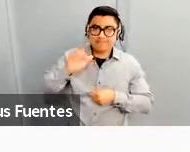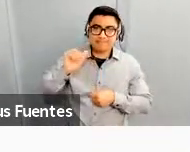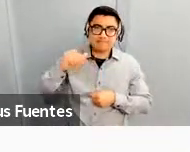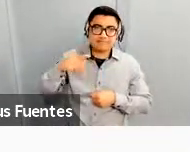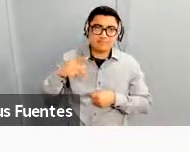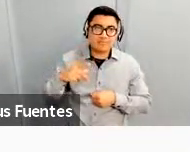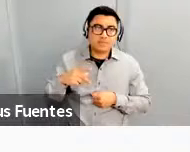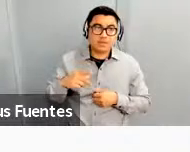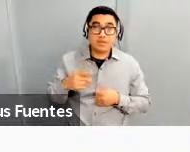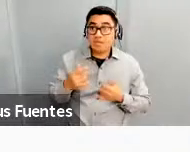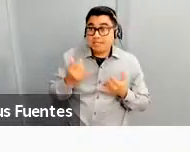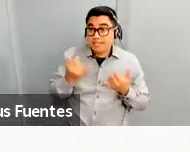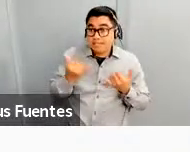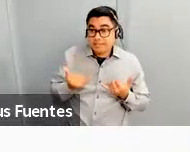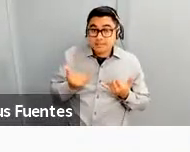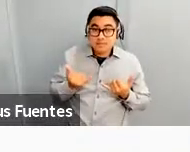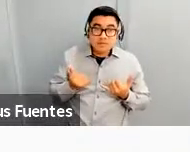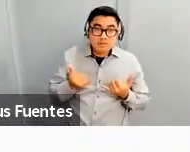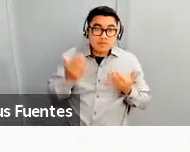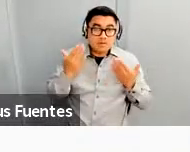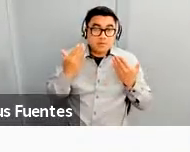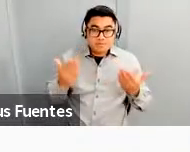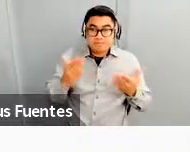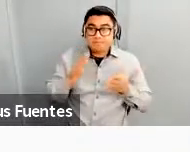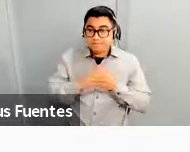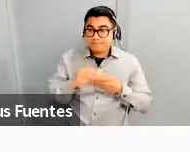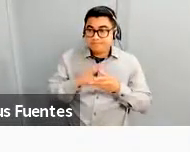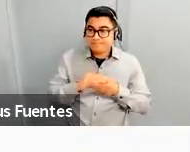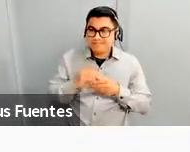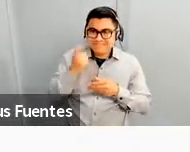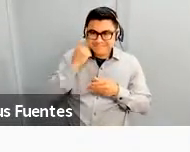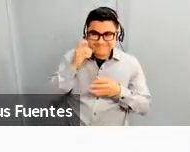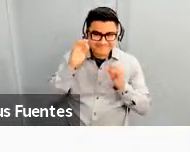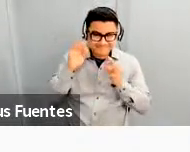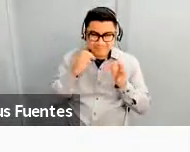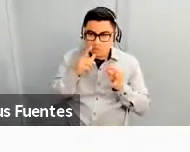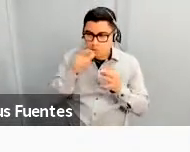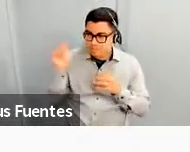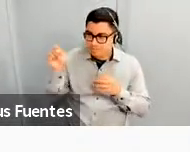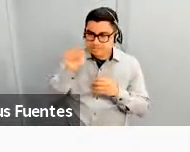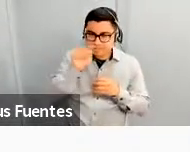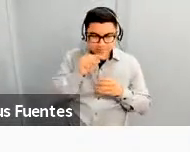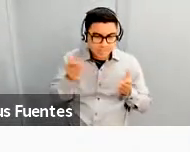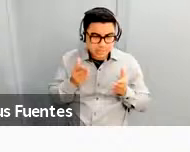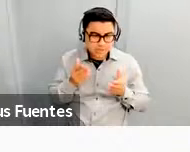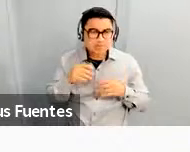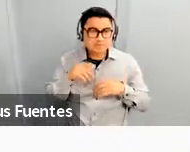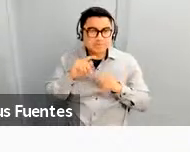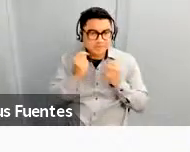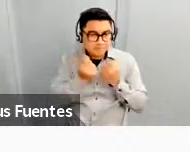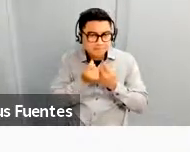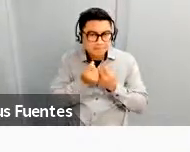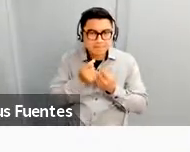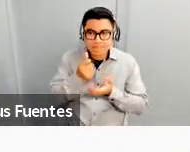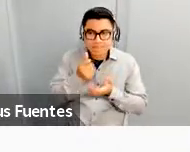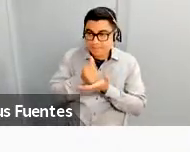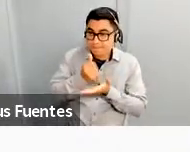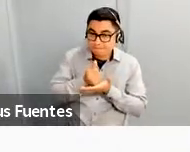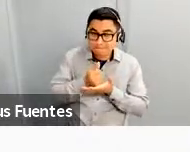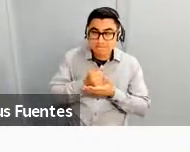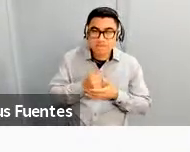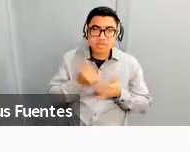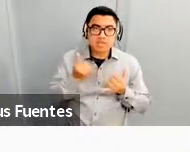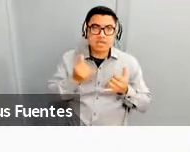just introduced to you our team that's going to be here tonight. I would like to talk about an overview of the